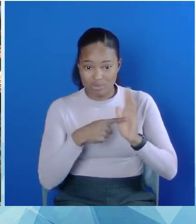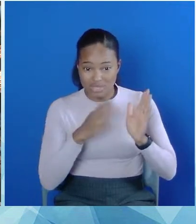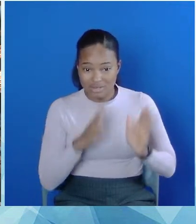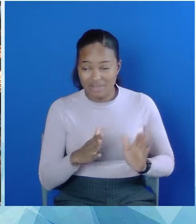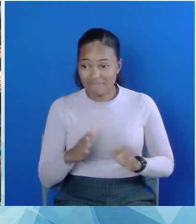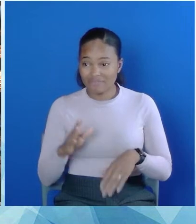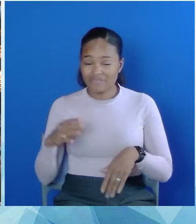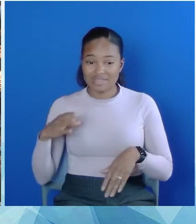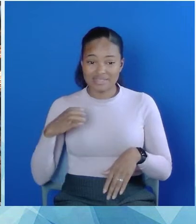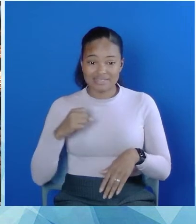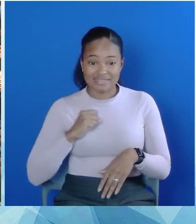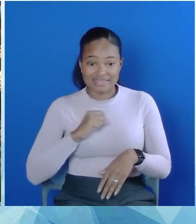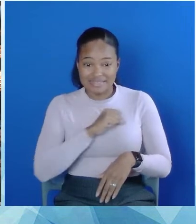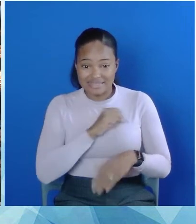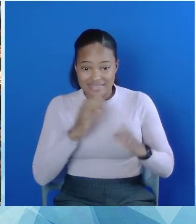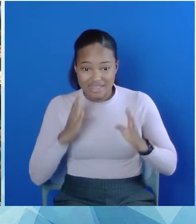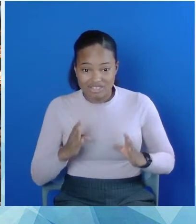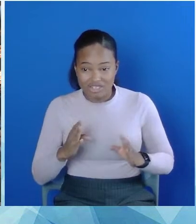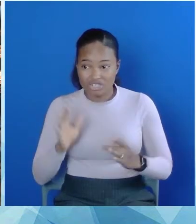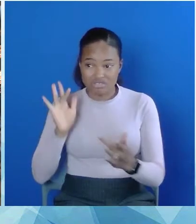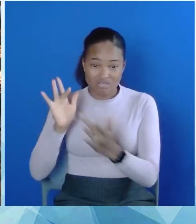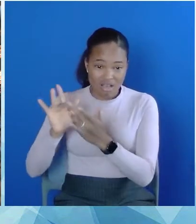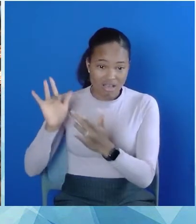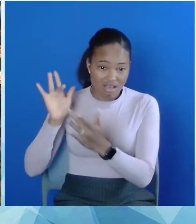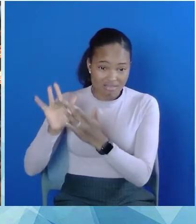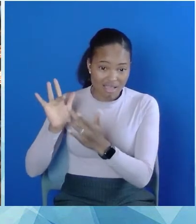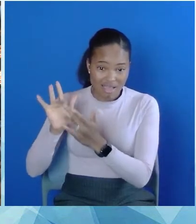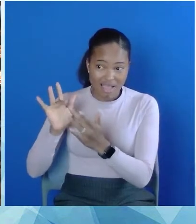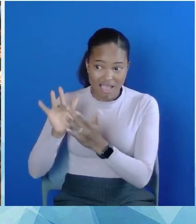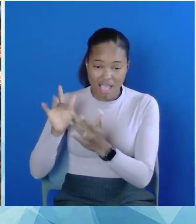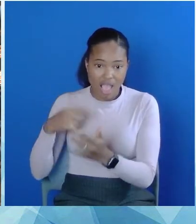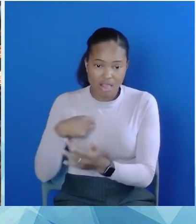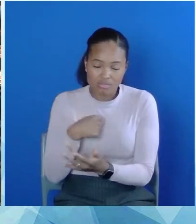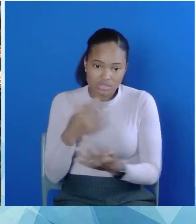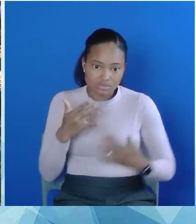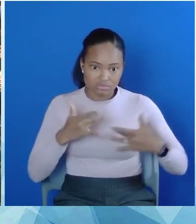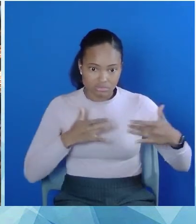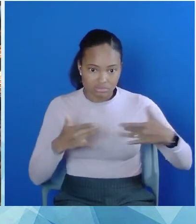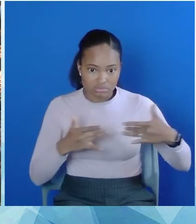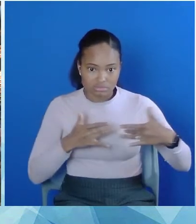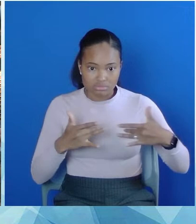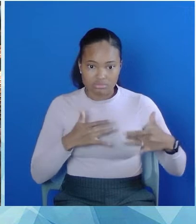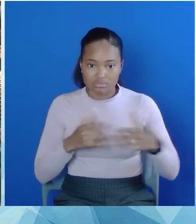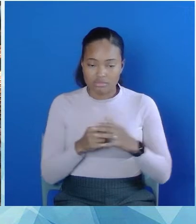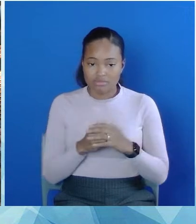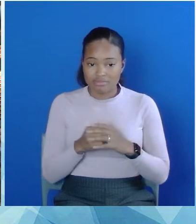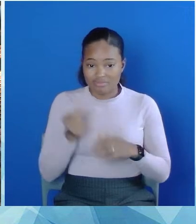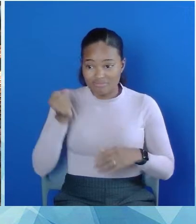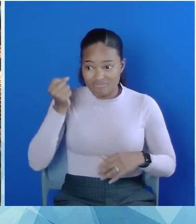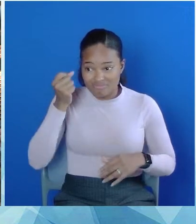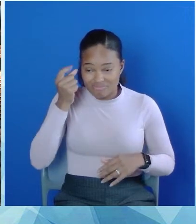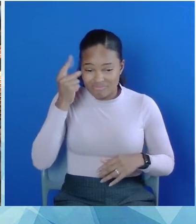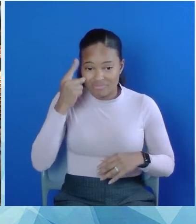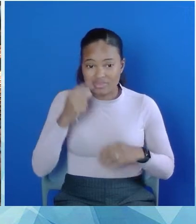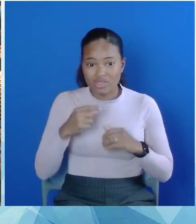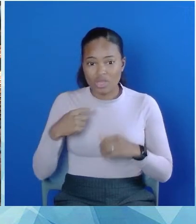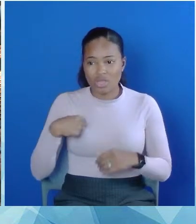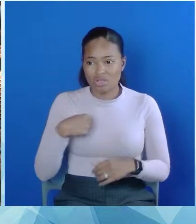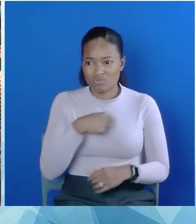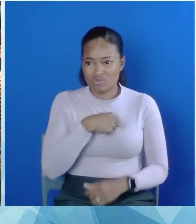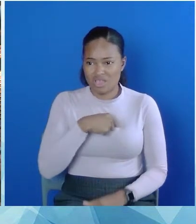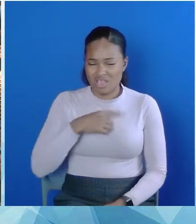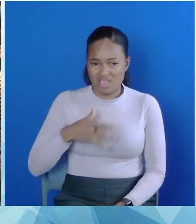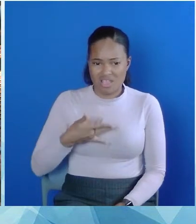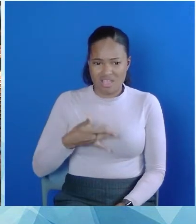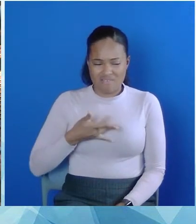senators already because of the level of concern we have. However, we are upset